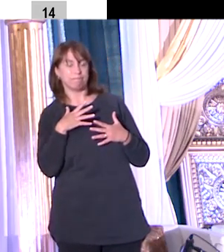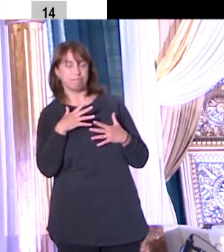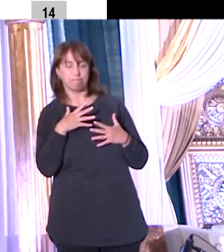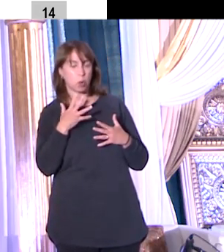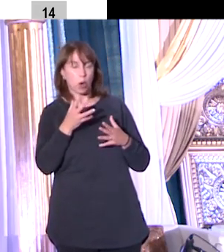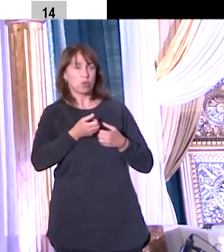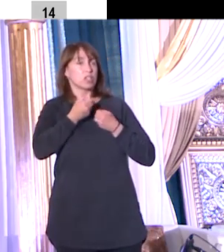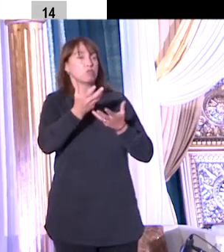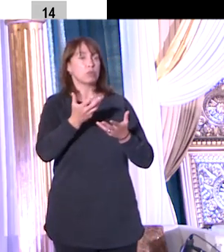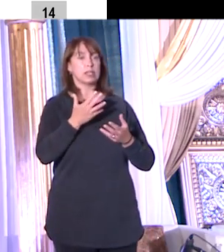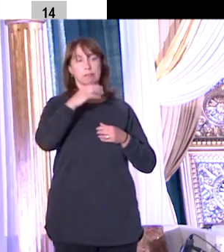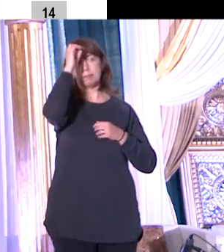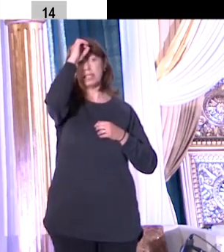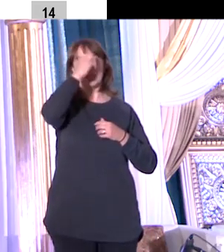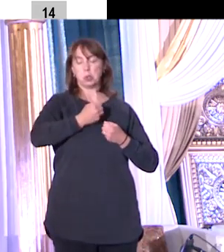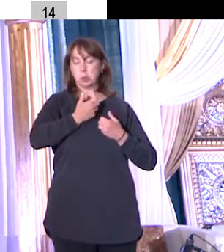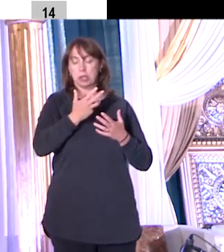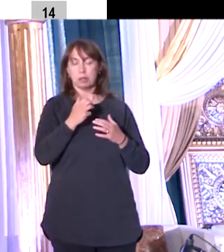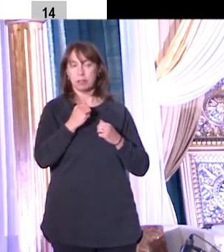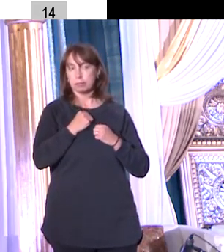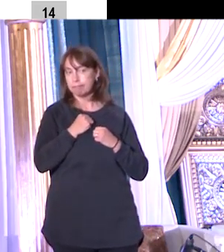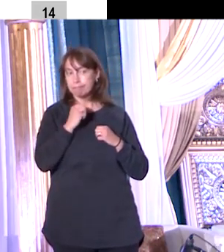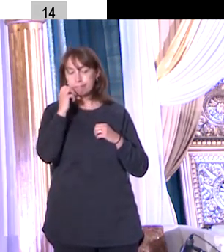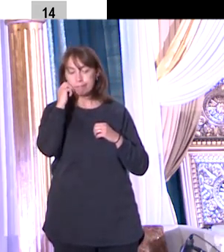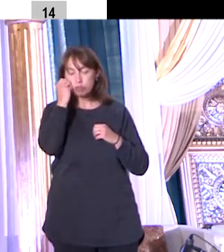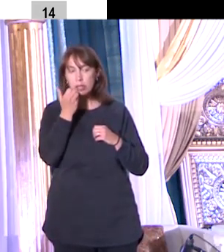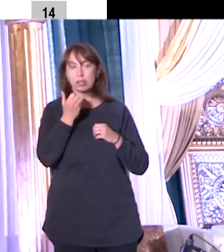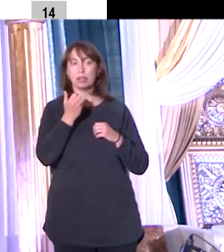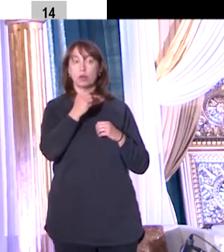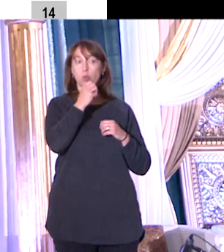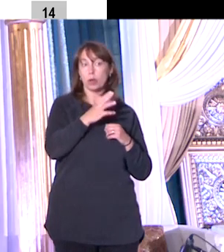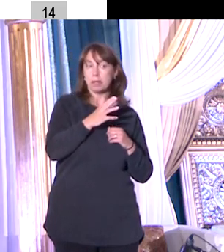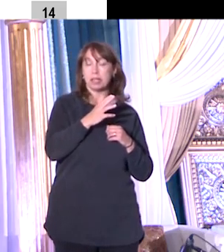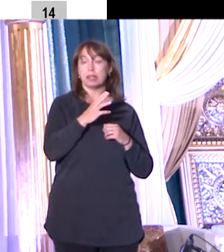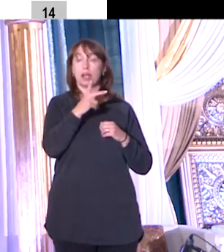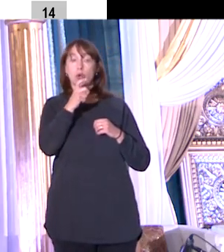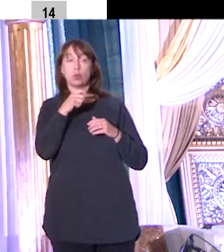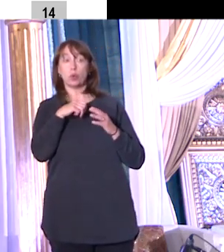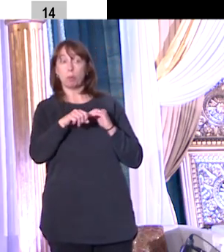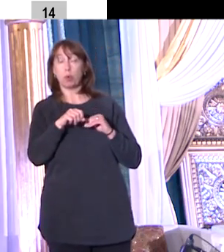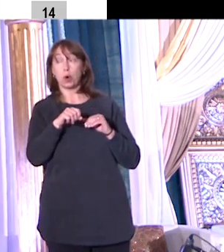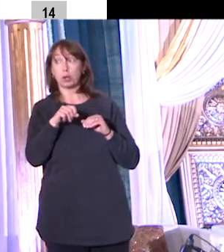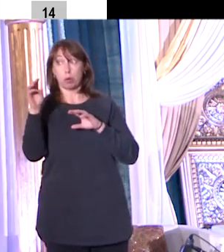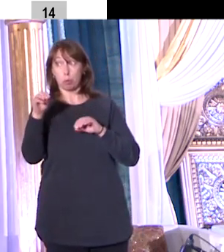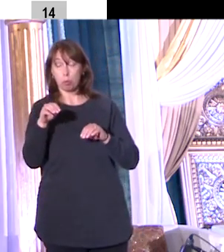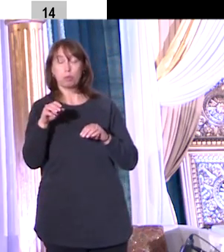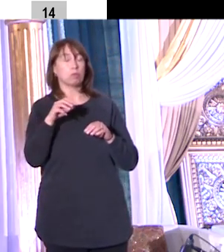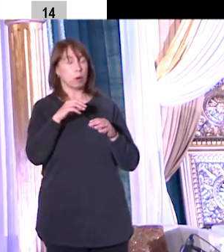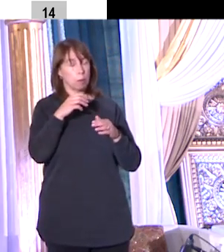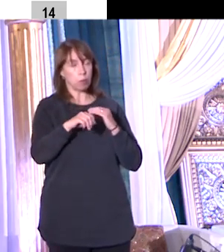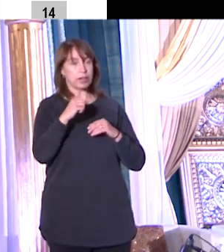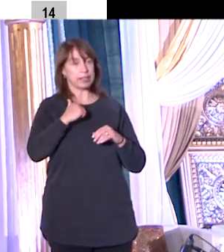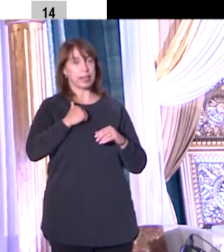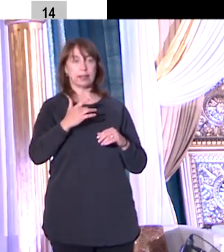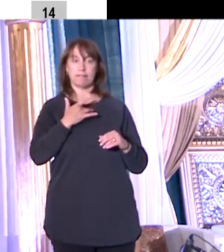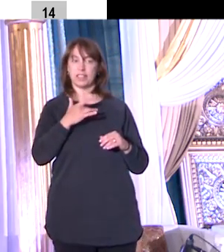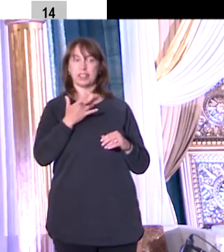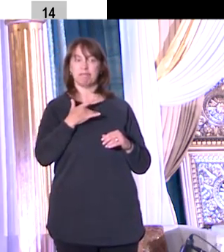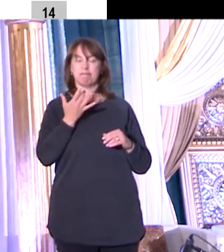those born in this country. So we can see a pattern here in terms of who is feeling most affected.